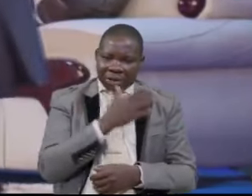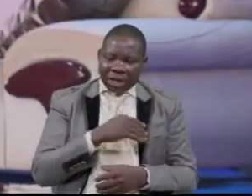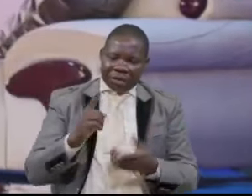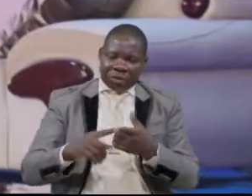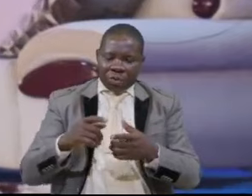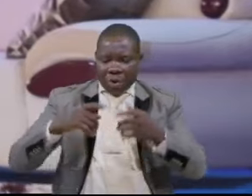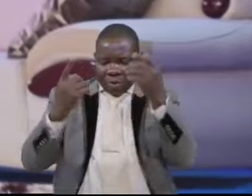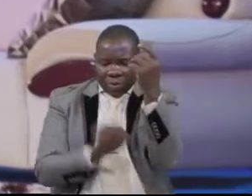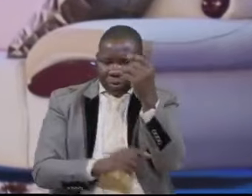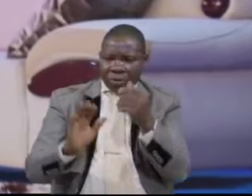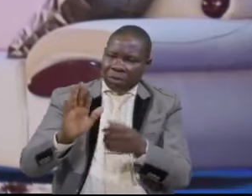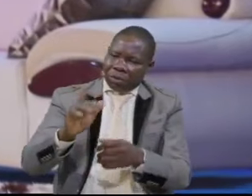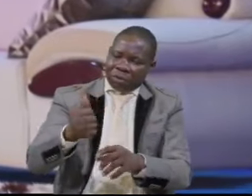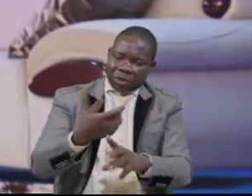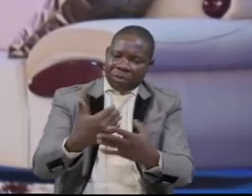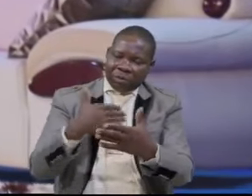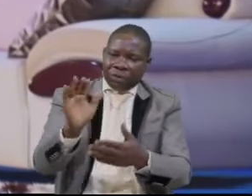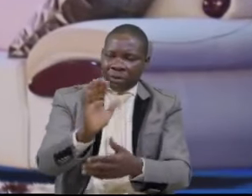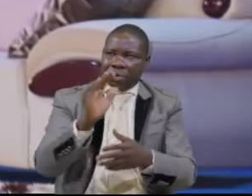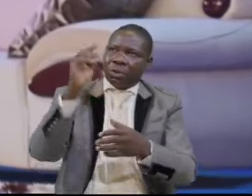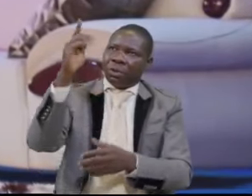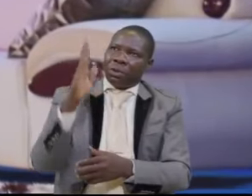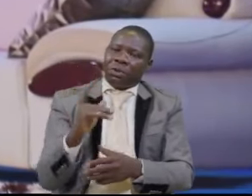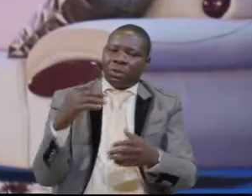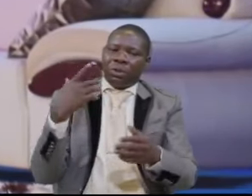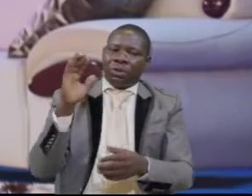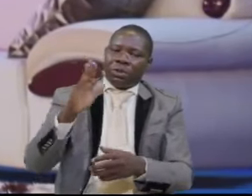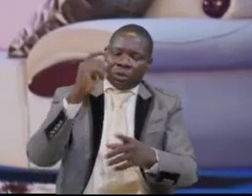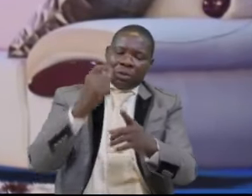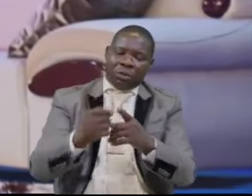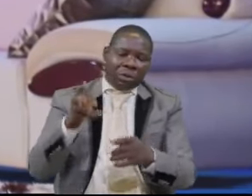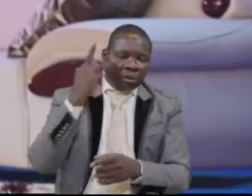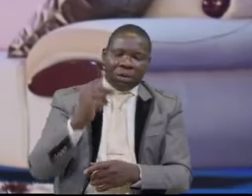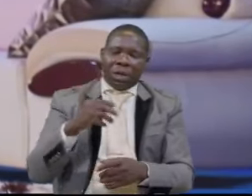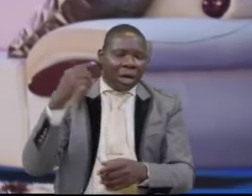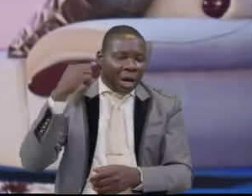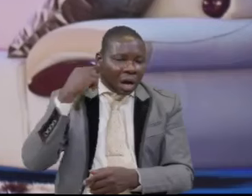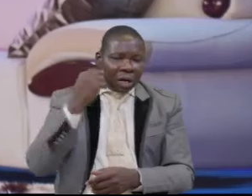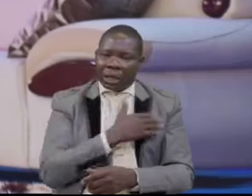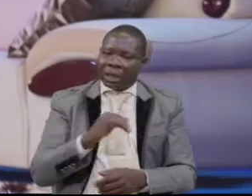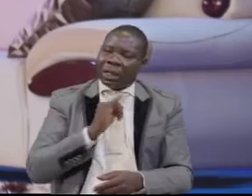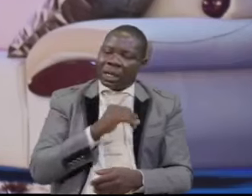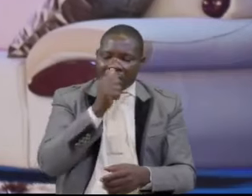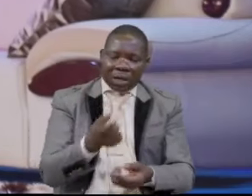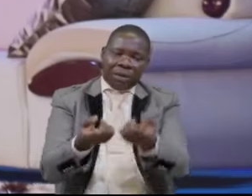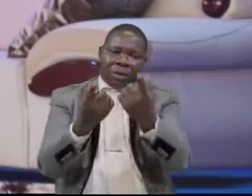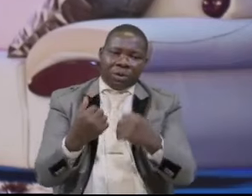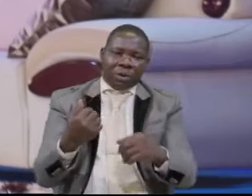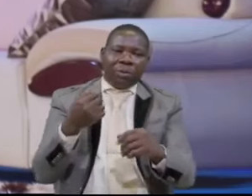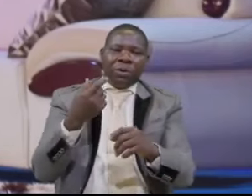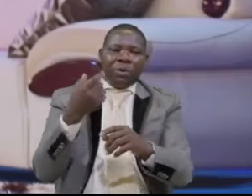God, thy words were heard, and I am come for thy